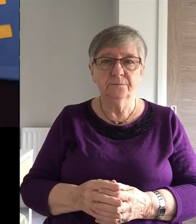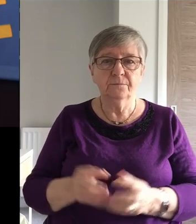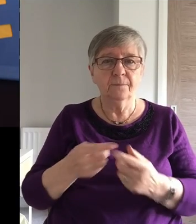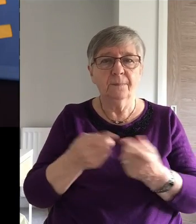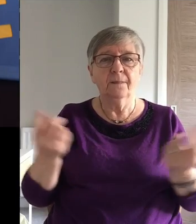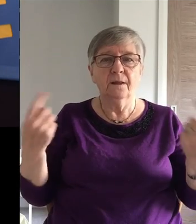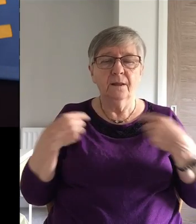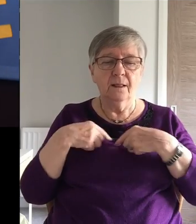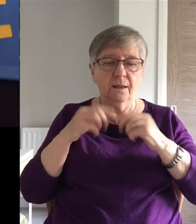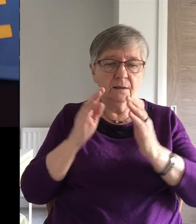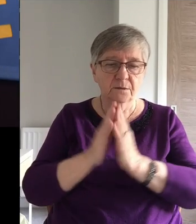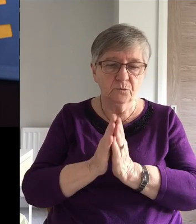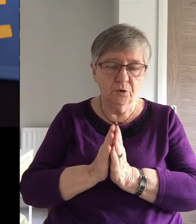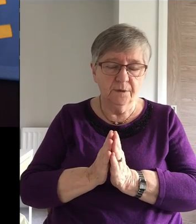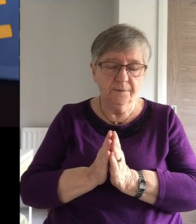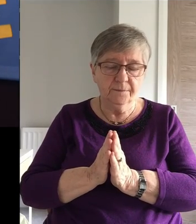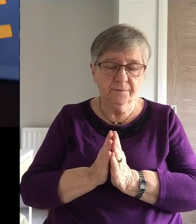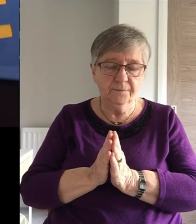Let us pray.